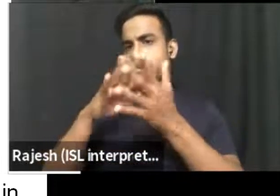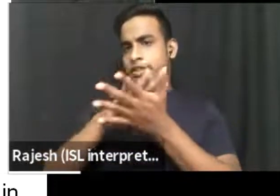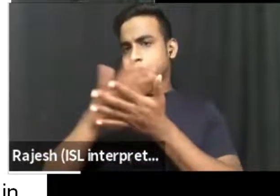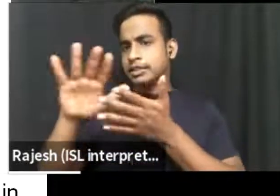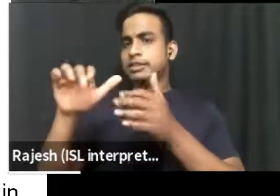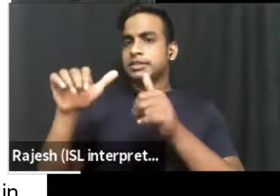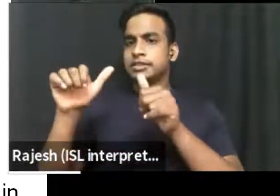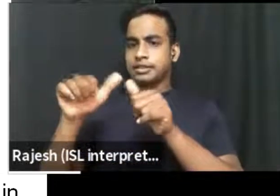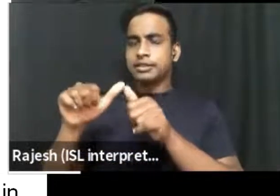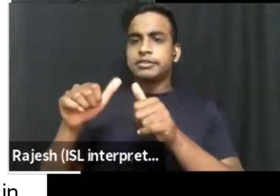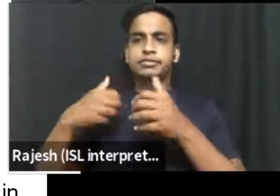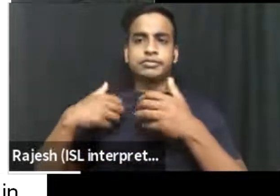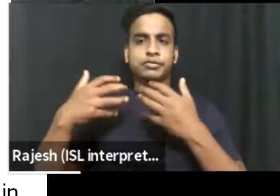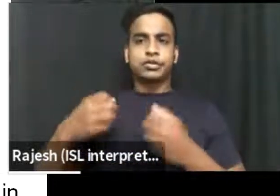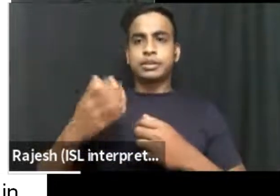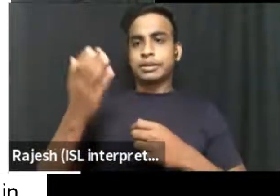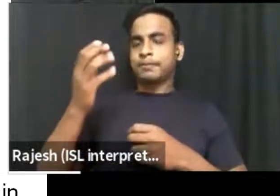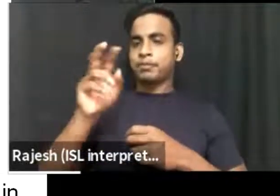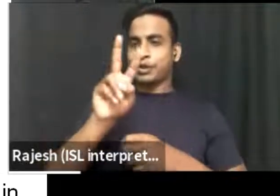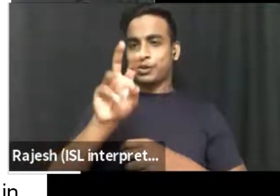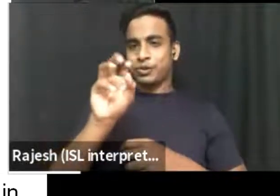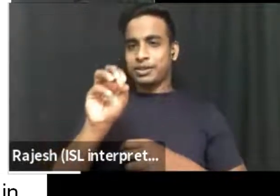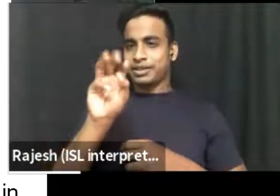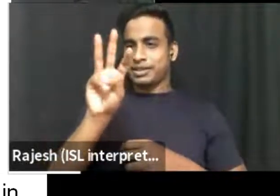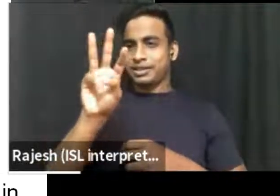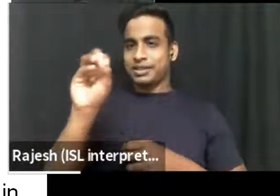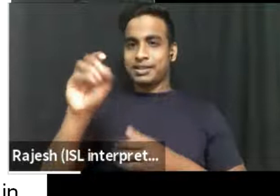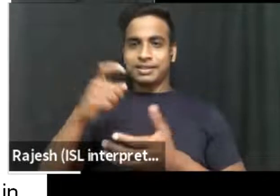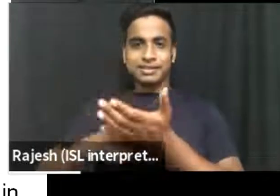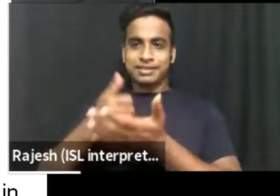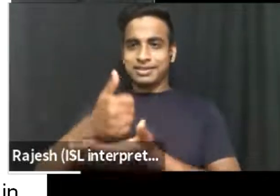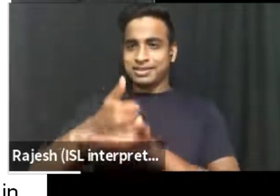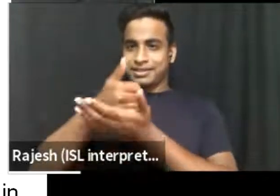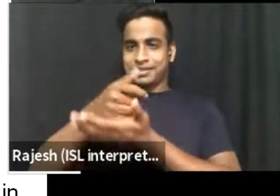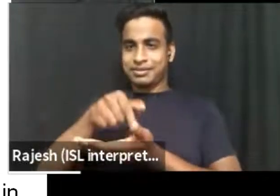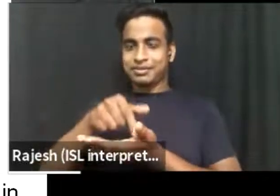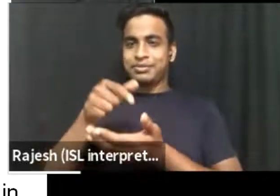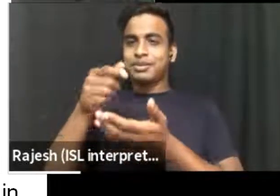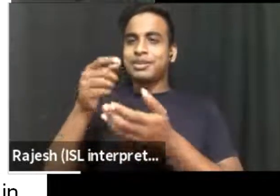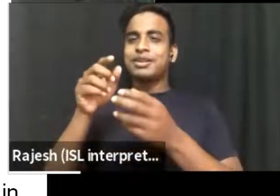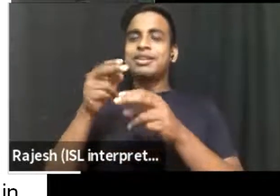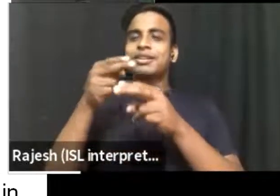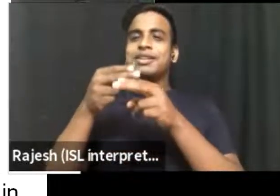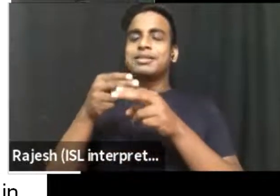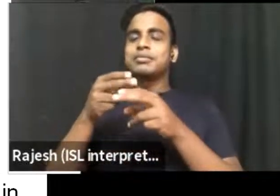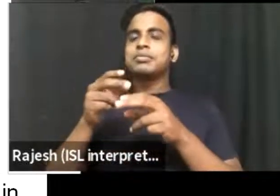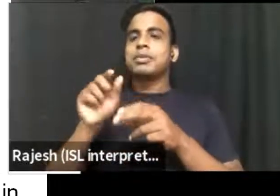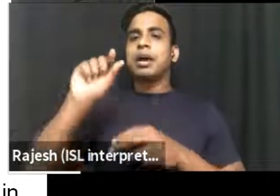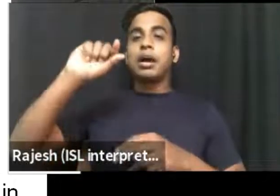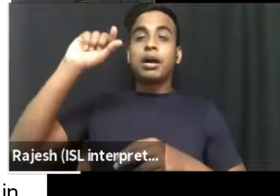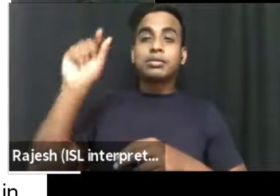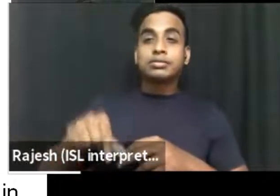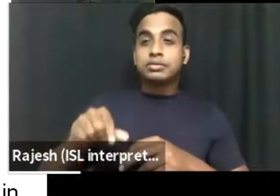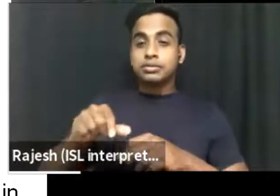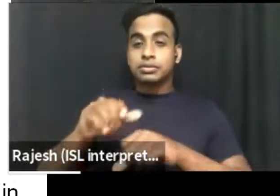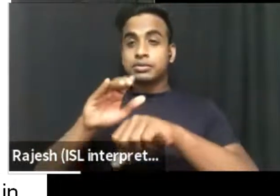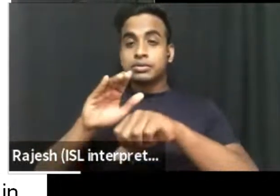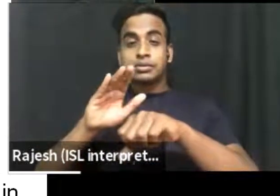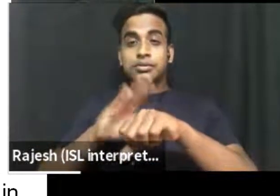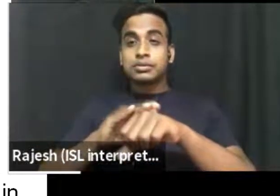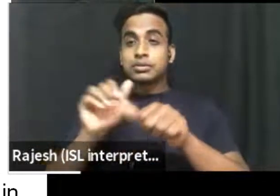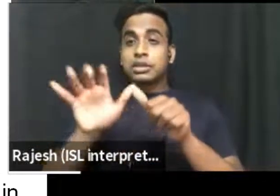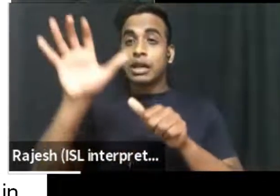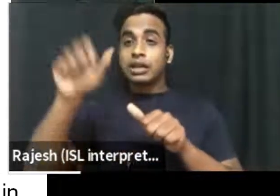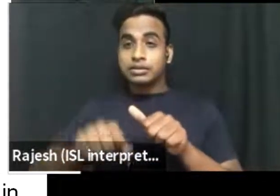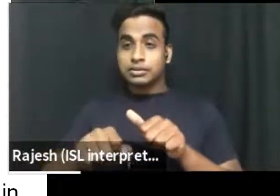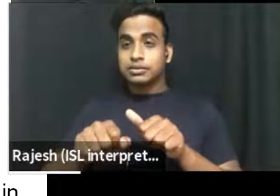the Rehab 2030 calls for emergency response, certainly they are also aware of